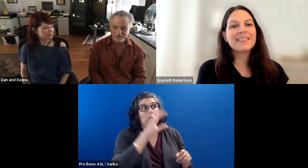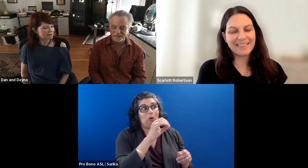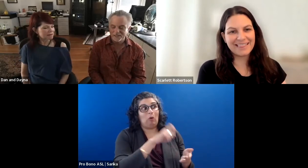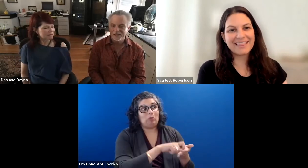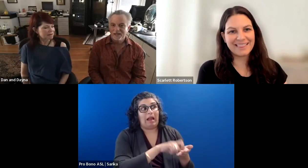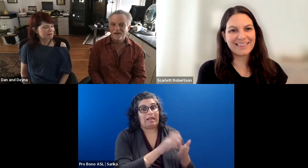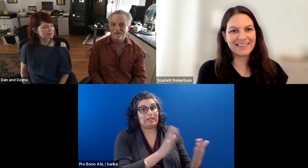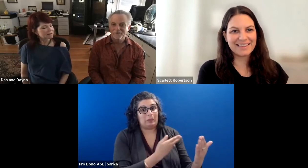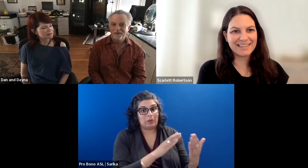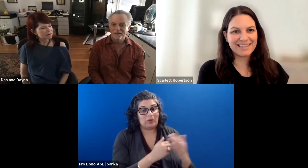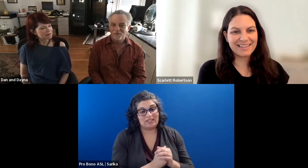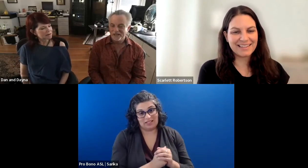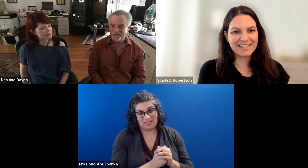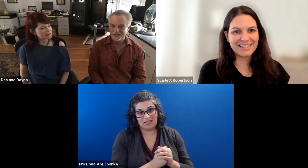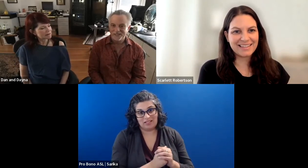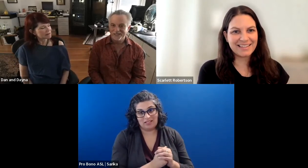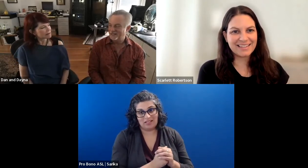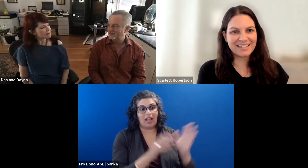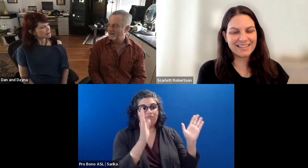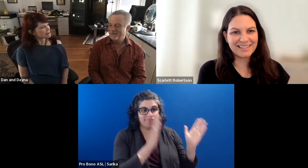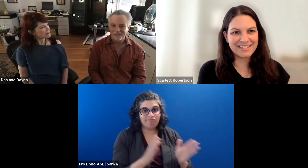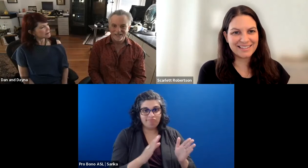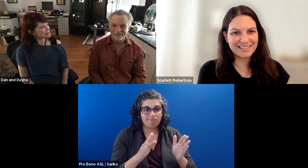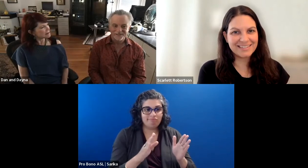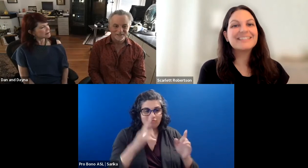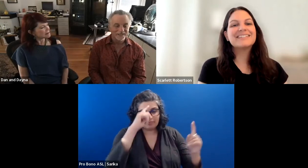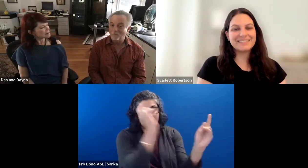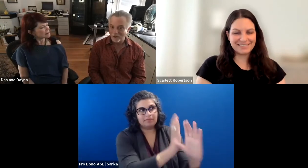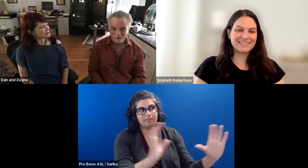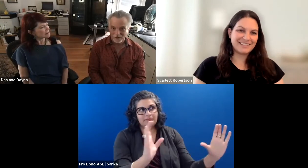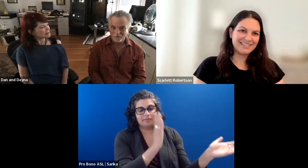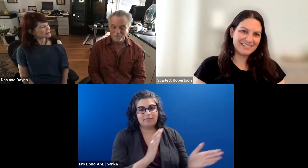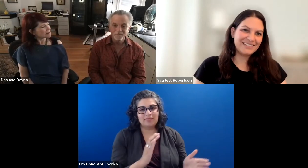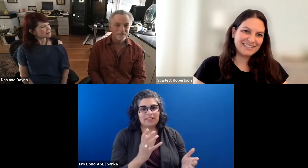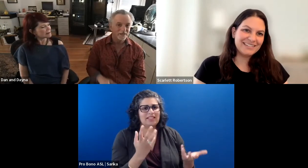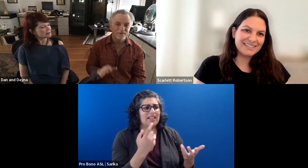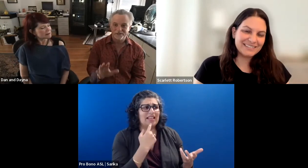music, at least, and arranging and sitting there says he didn't want to